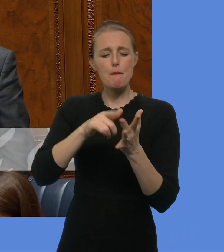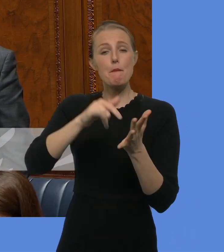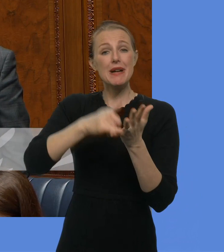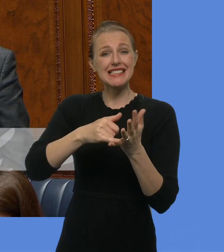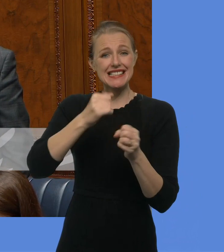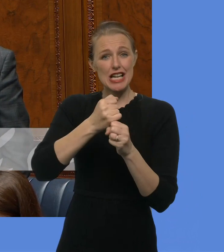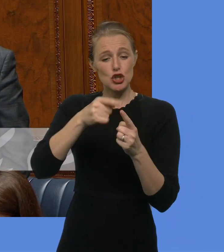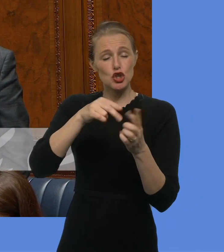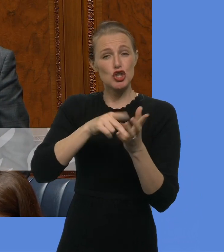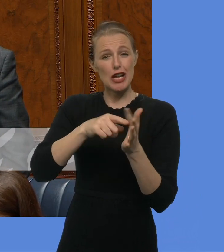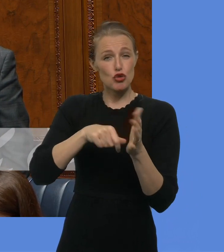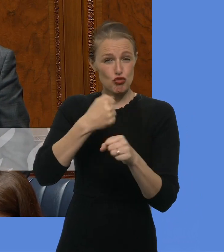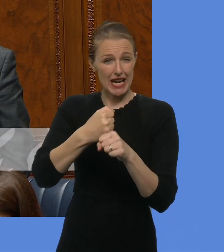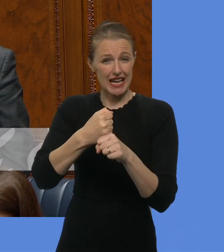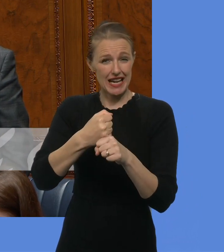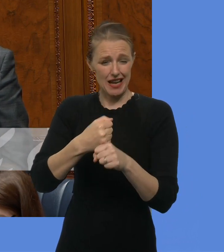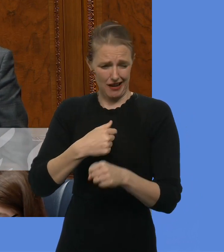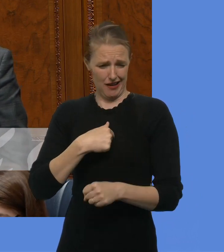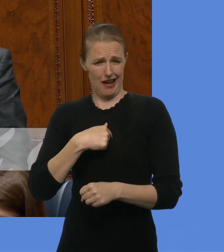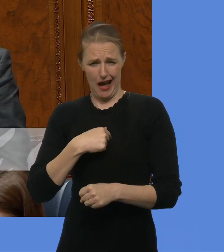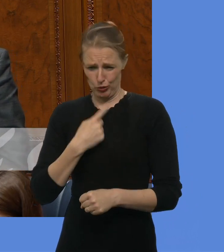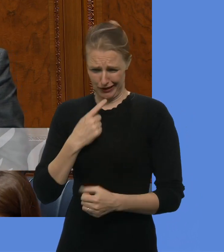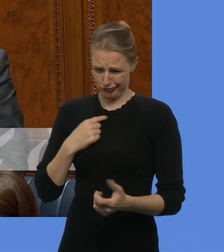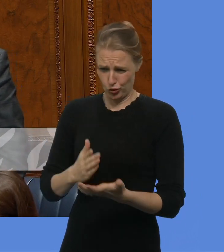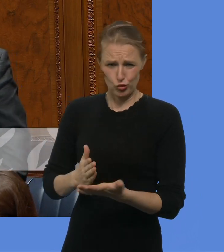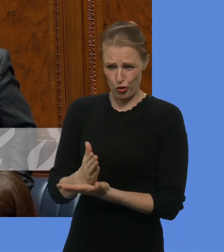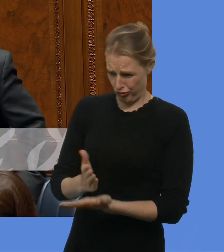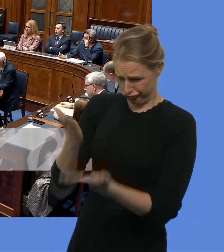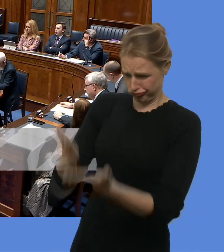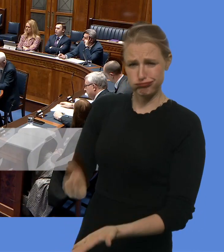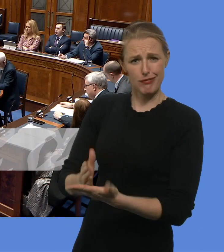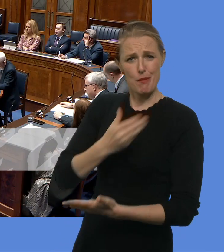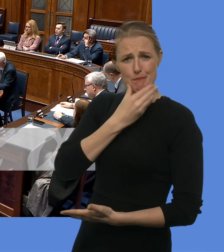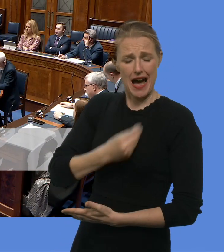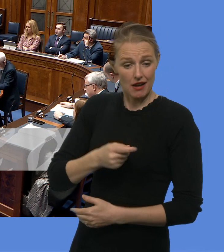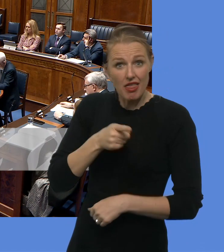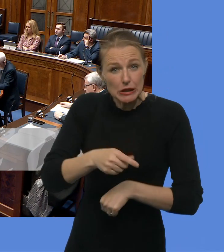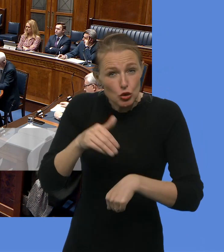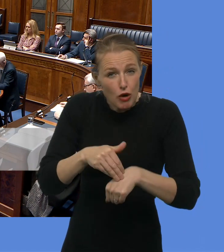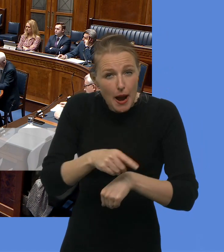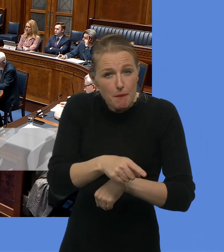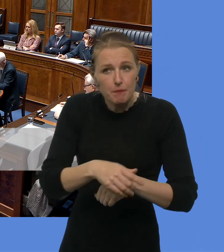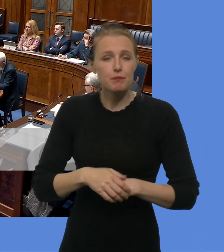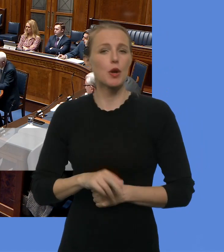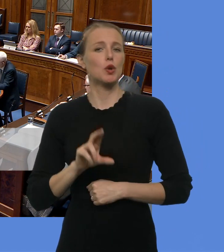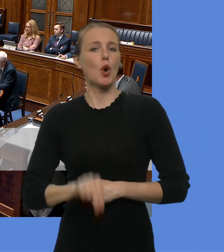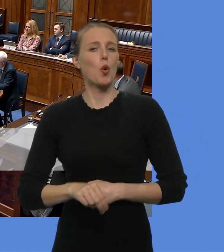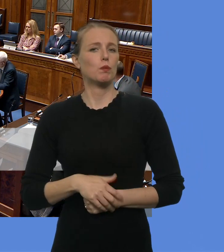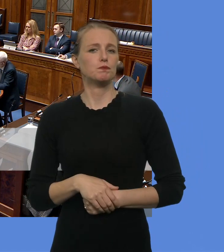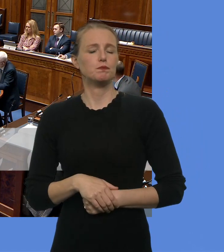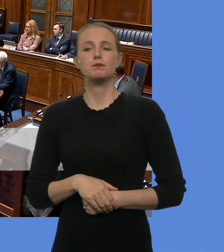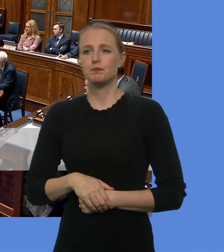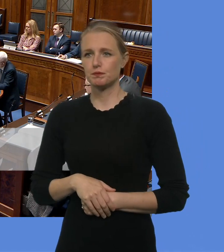call telling the biological truth, is that intended to be a crime? Minister. No. Joanne